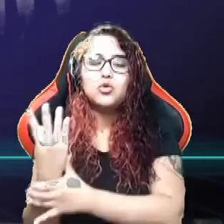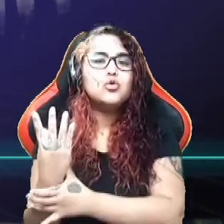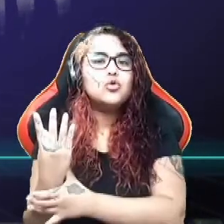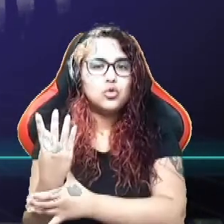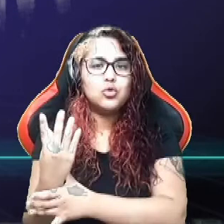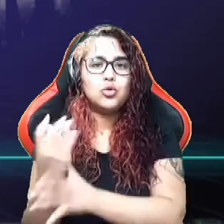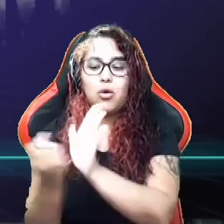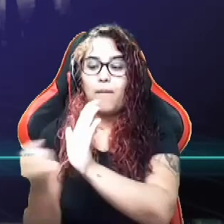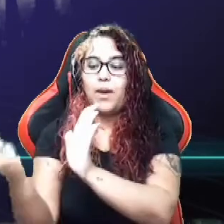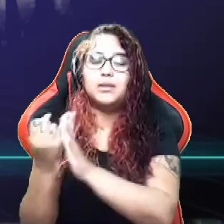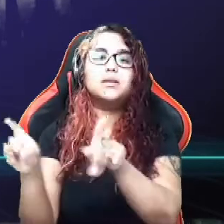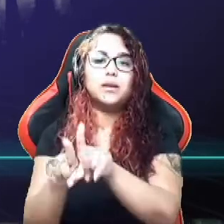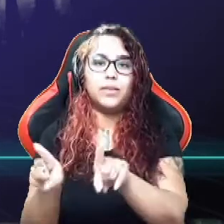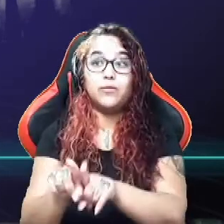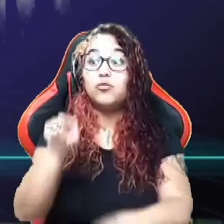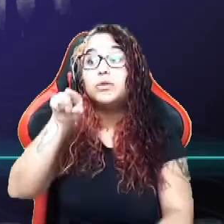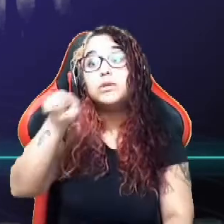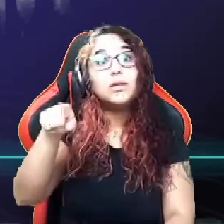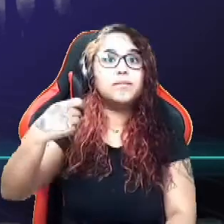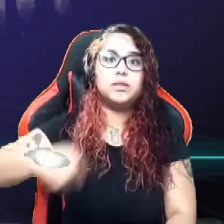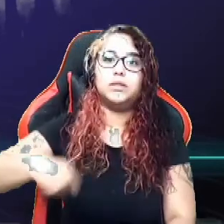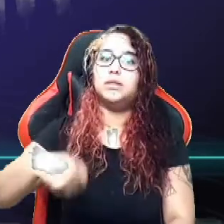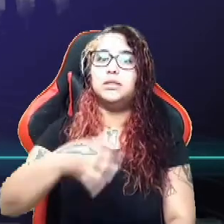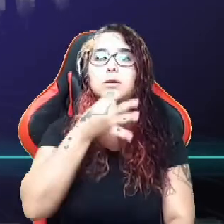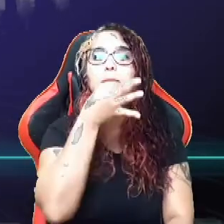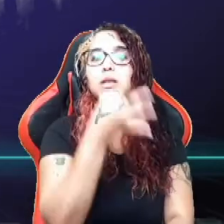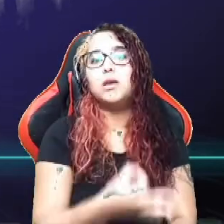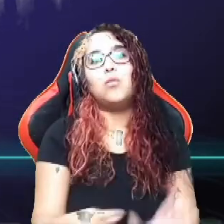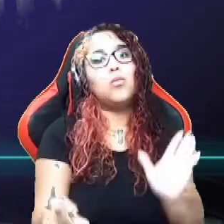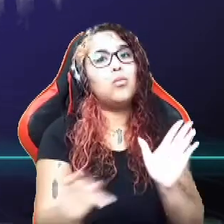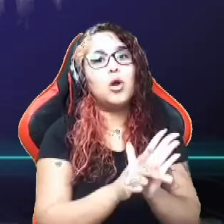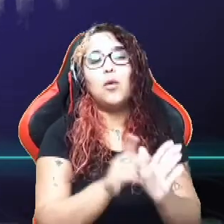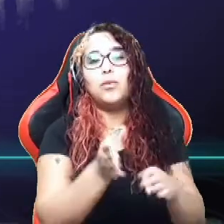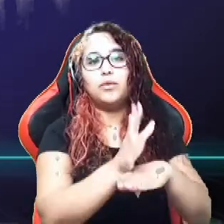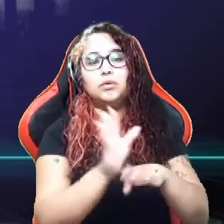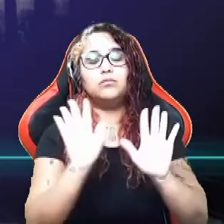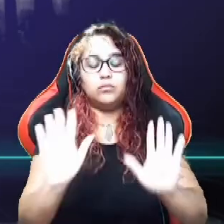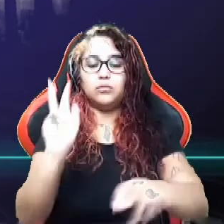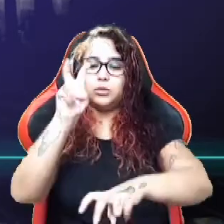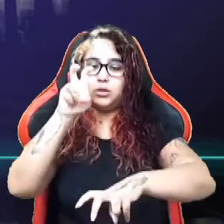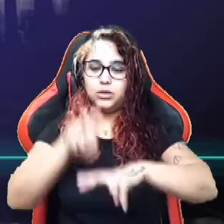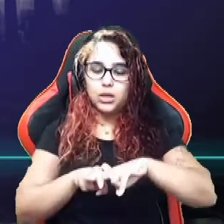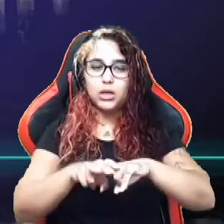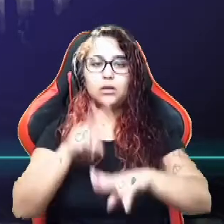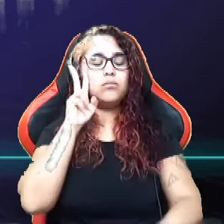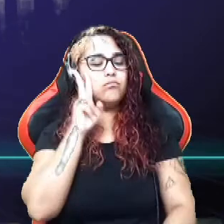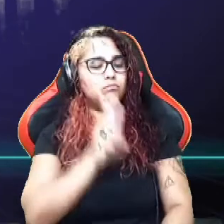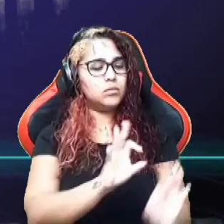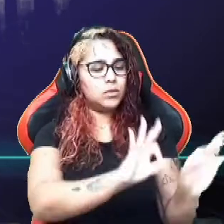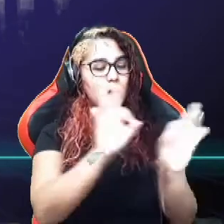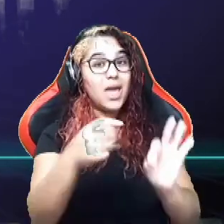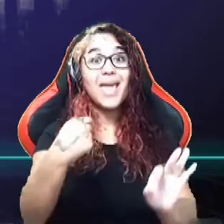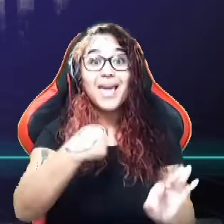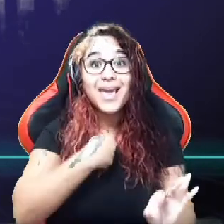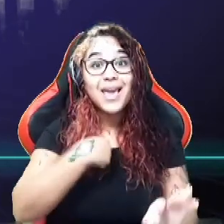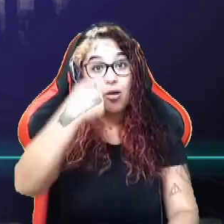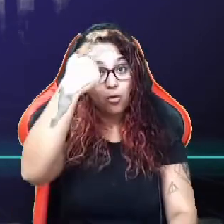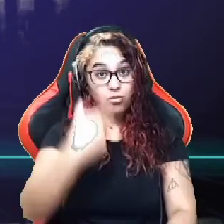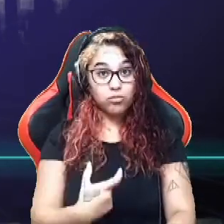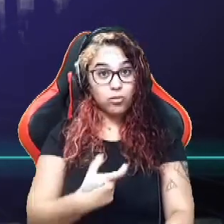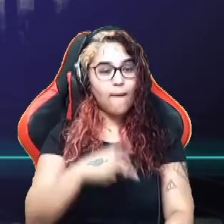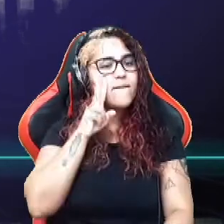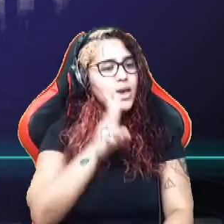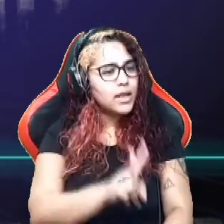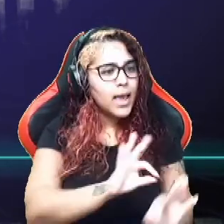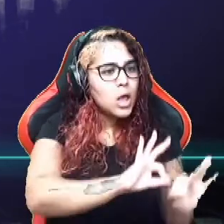tell content creators and brands that you need to judge your own content. You need to think, hey, would I watch this